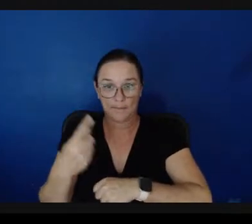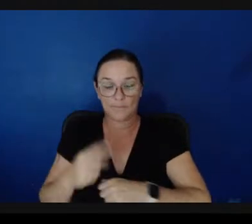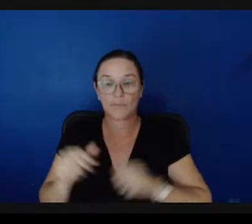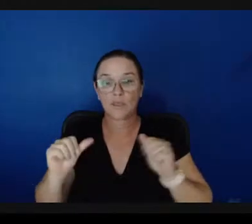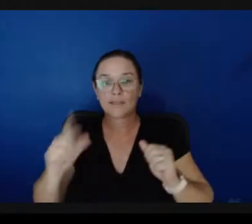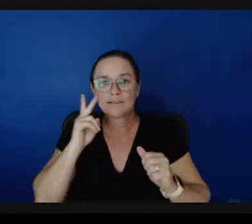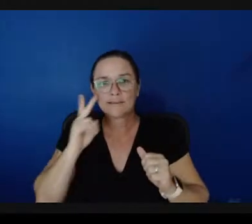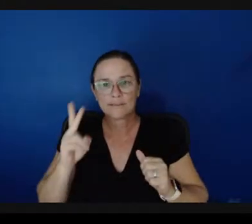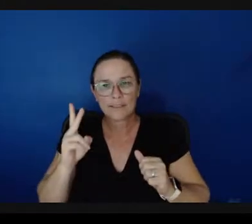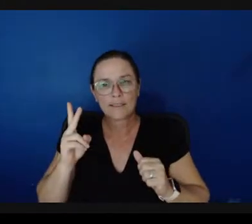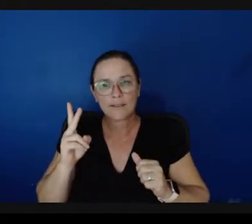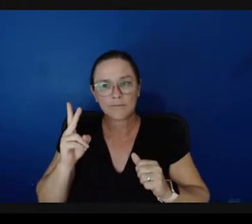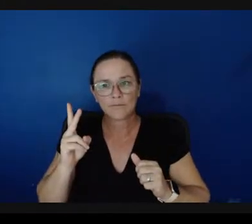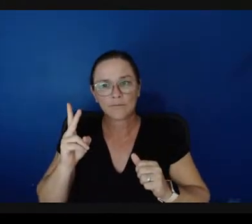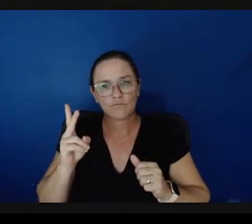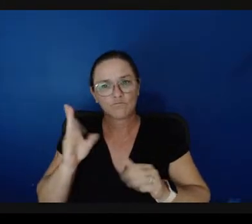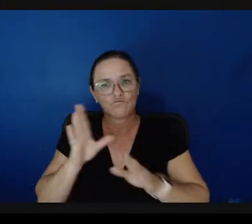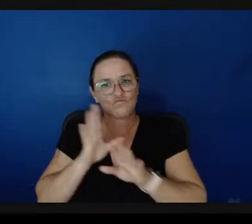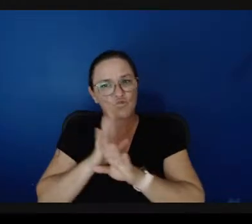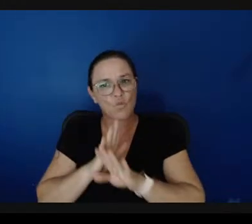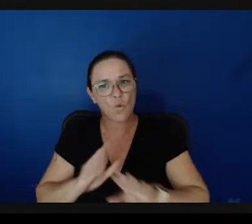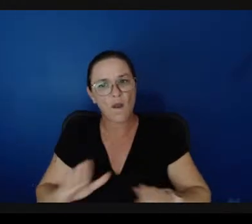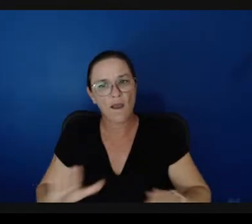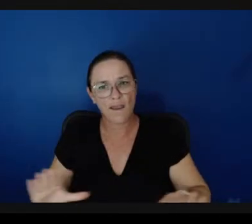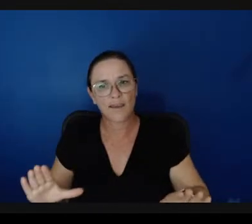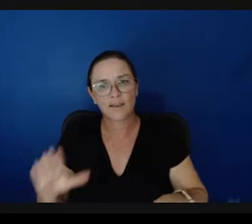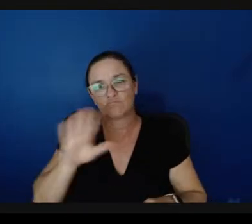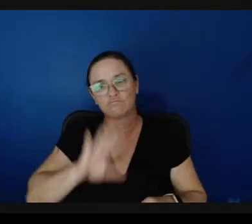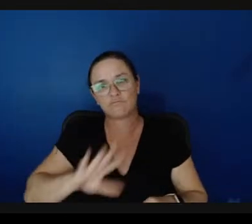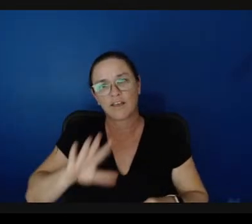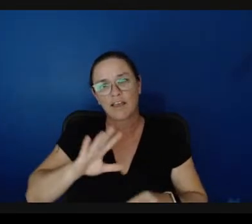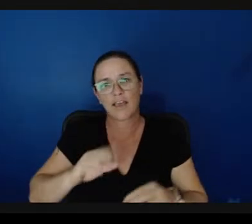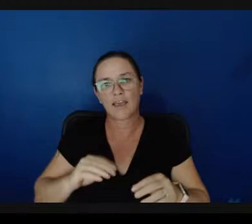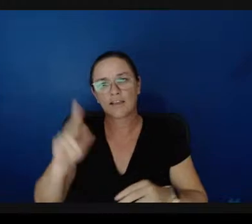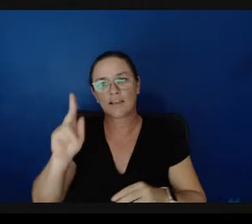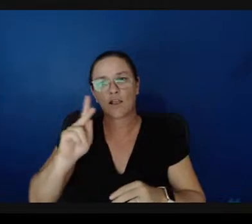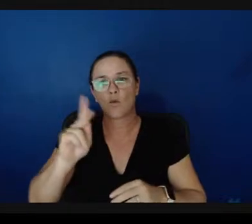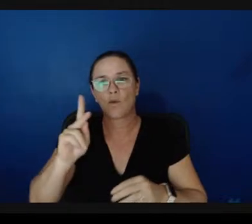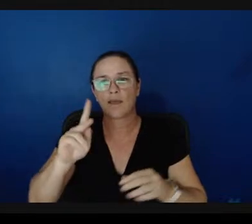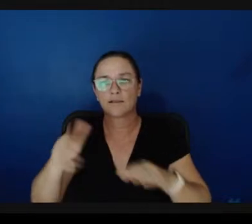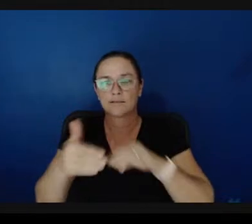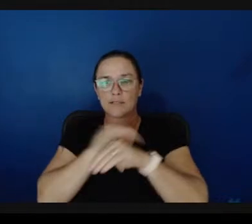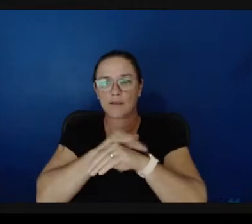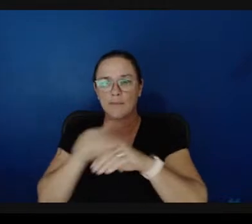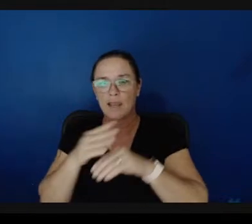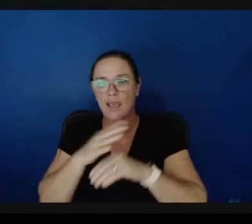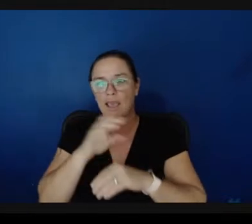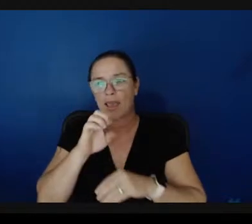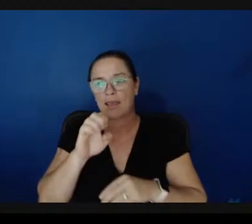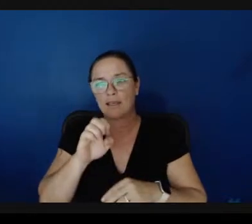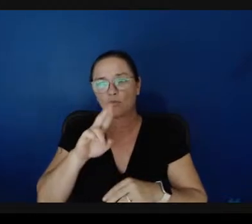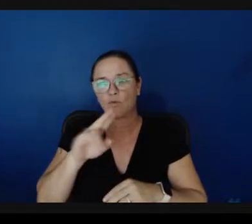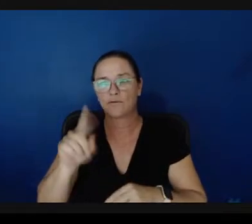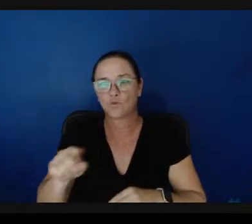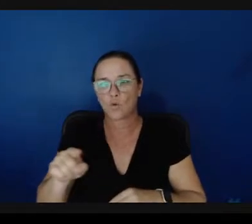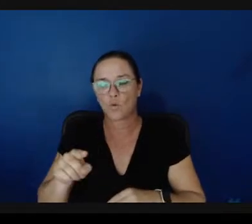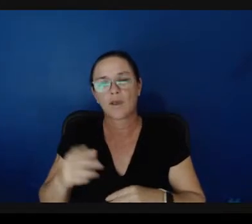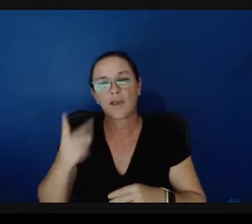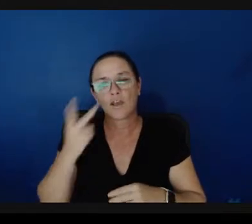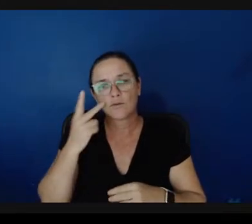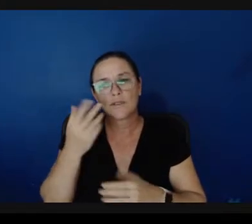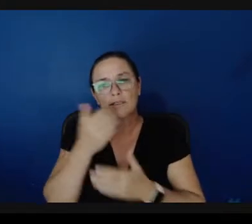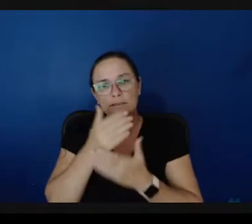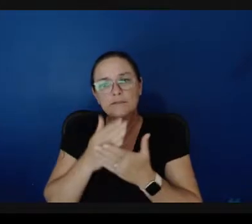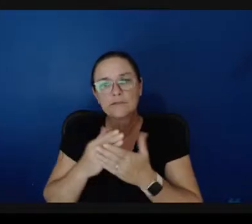it's actually fairly quiet around Kilauea Summit and East Rift. We do see some south flank